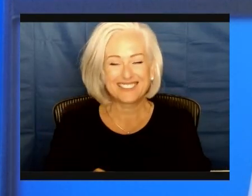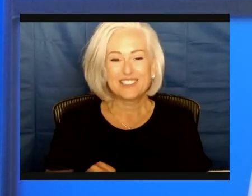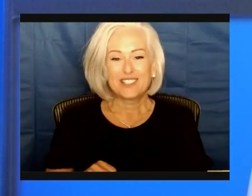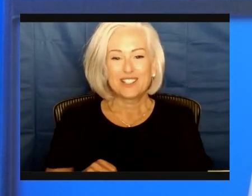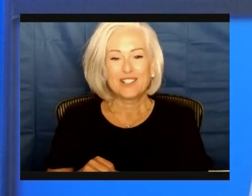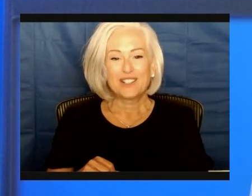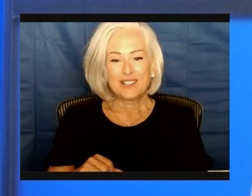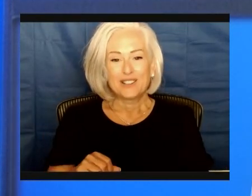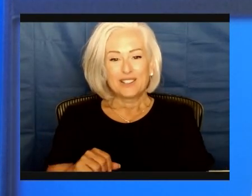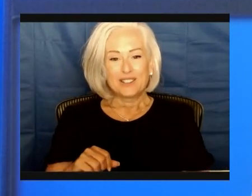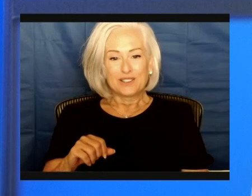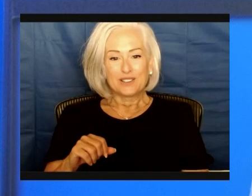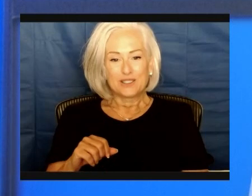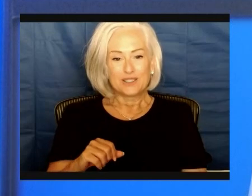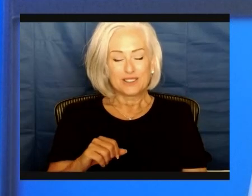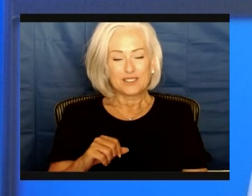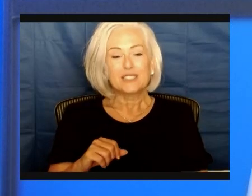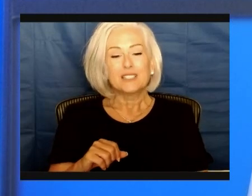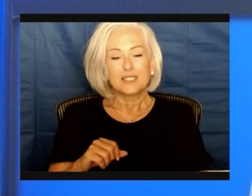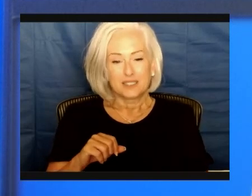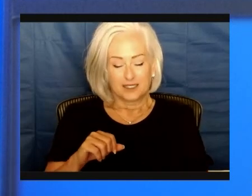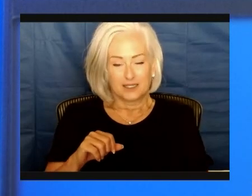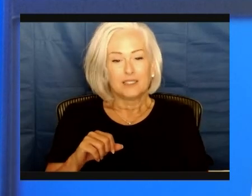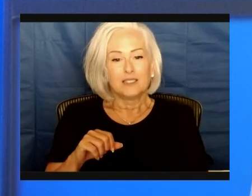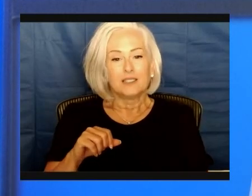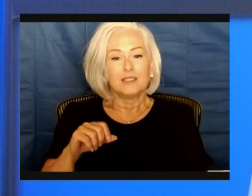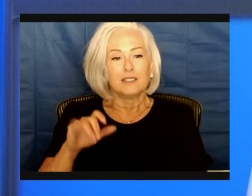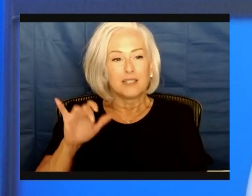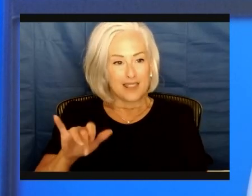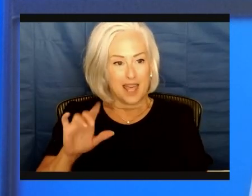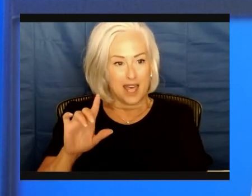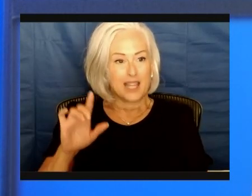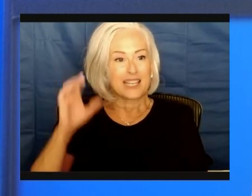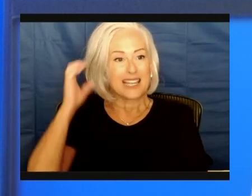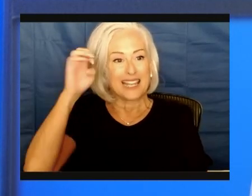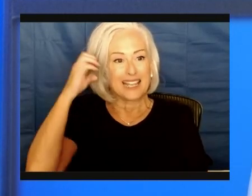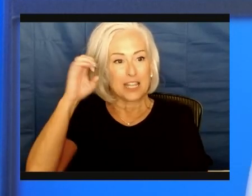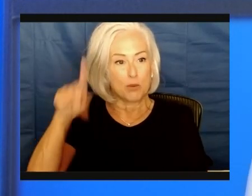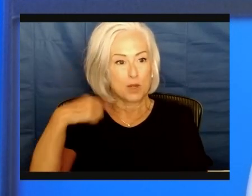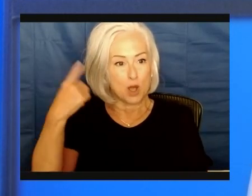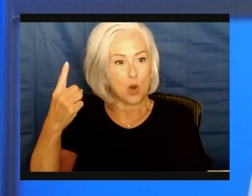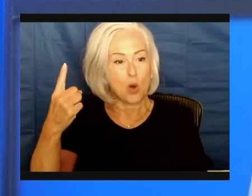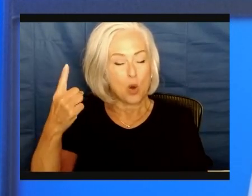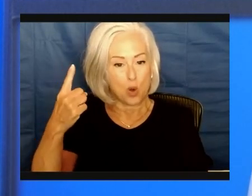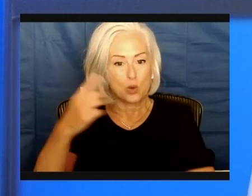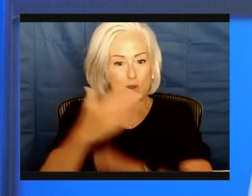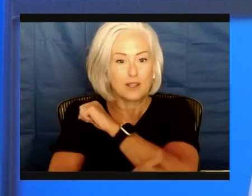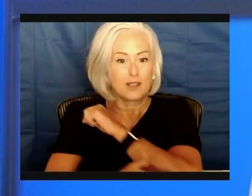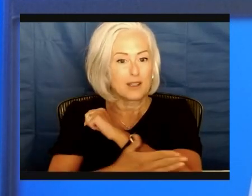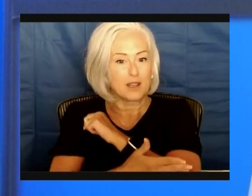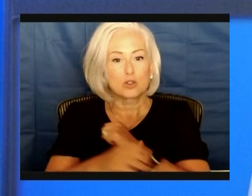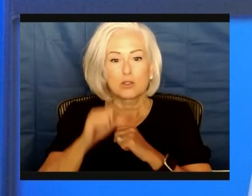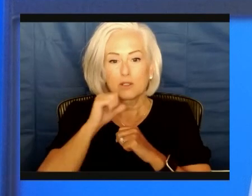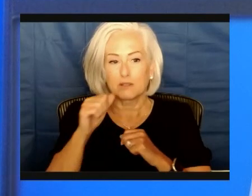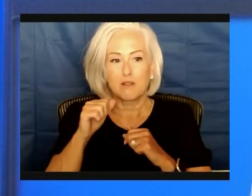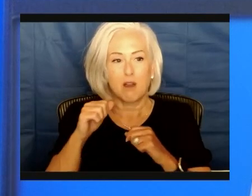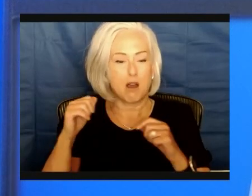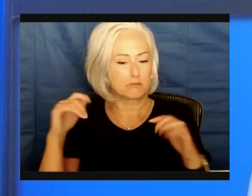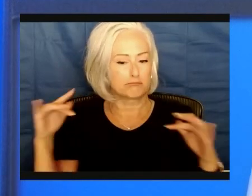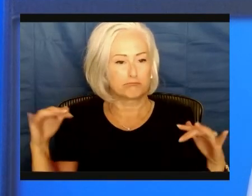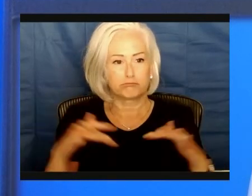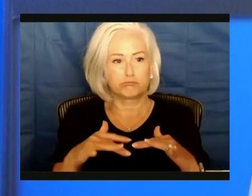So Ethiopia is the only country in Africa which was not colonized, and because of this, most of